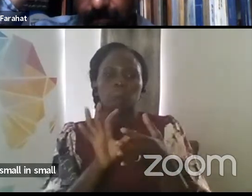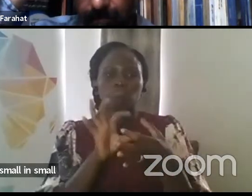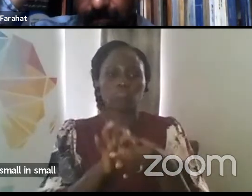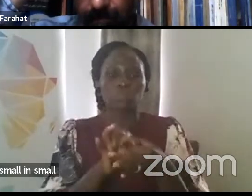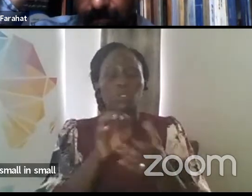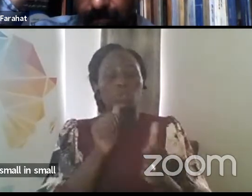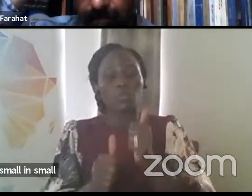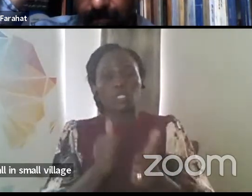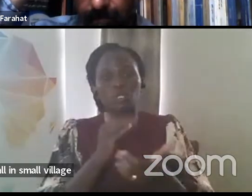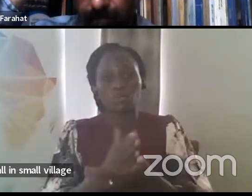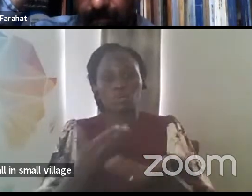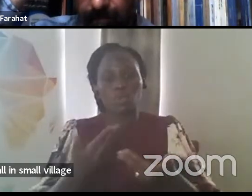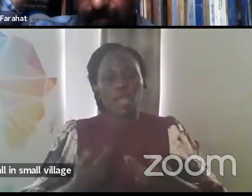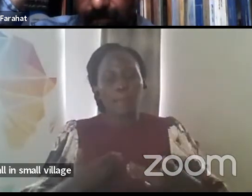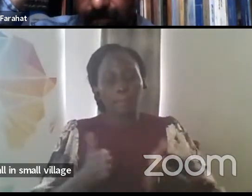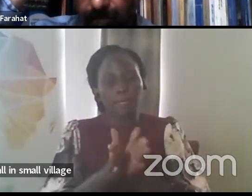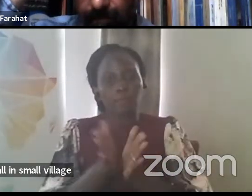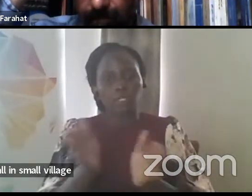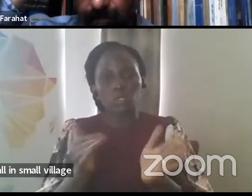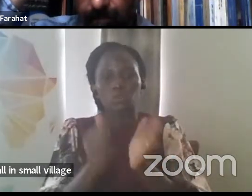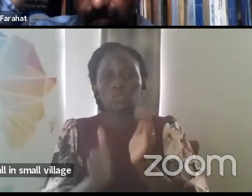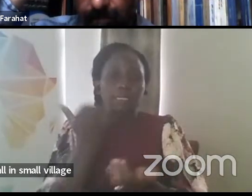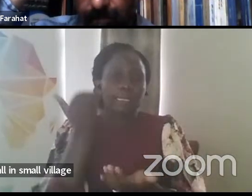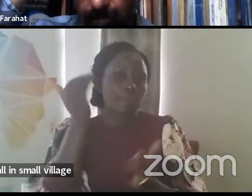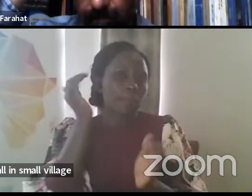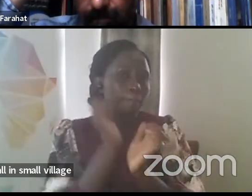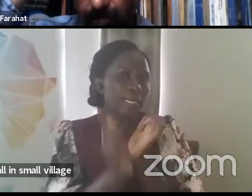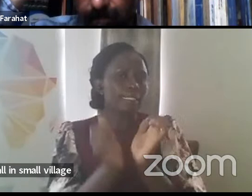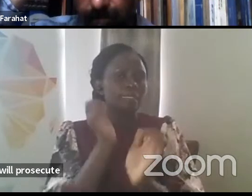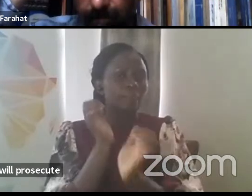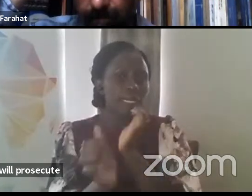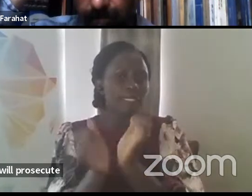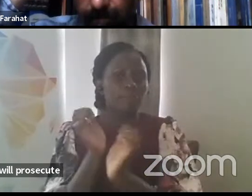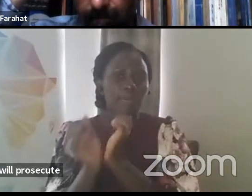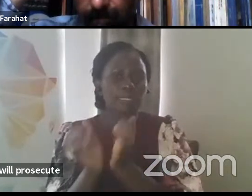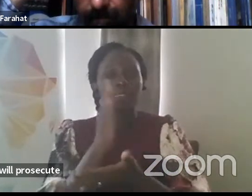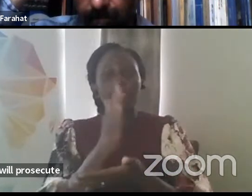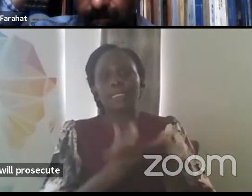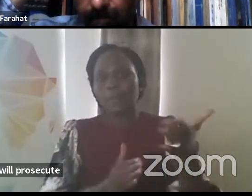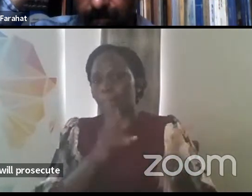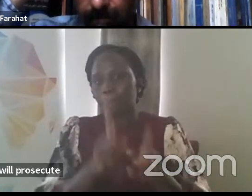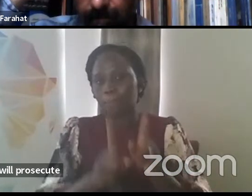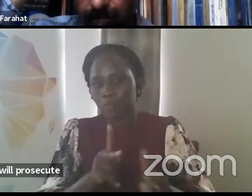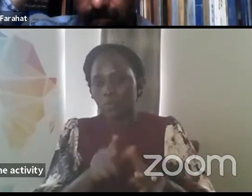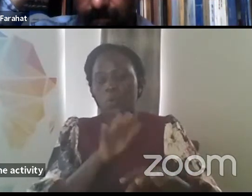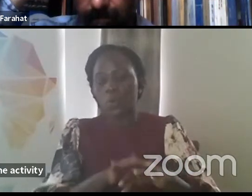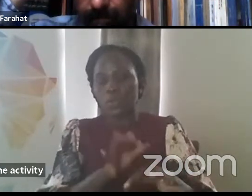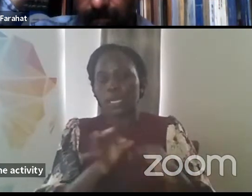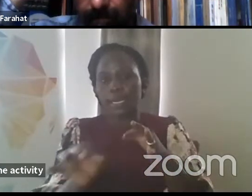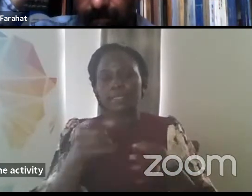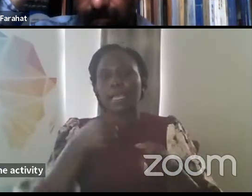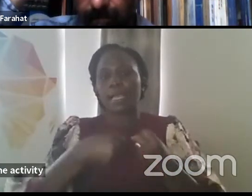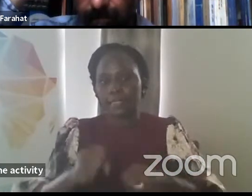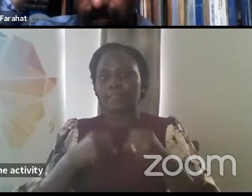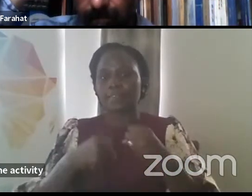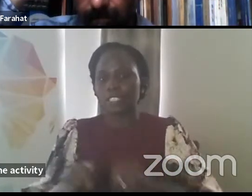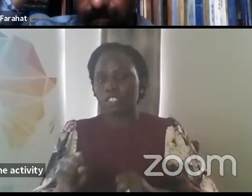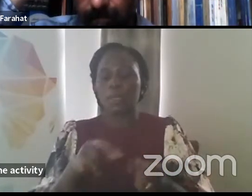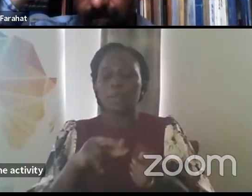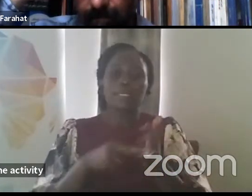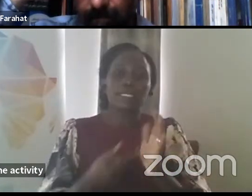the public official will prosecute certain people for their online activities. So you see